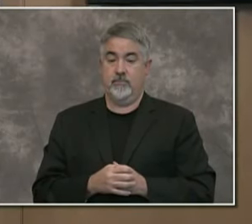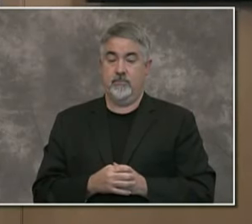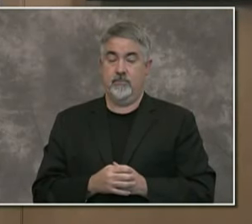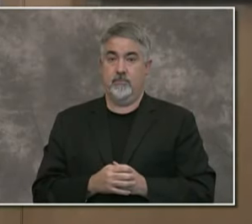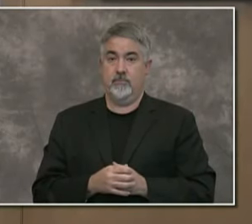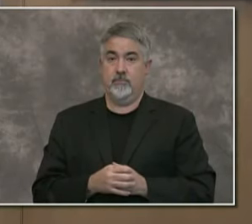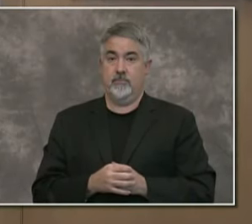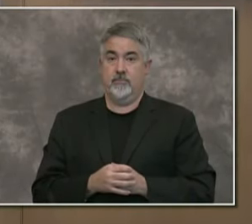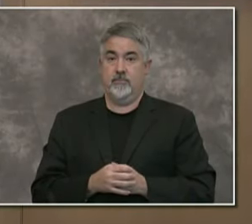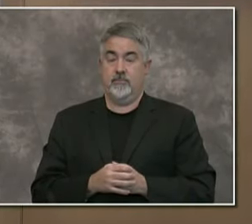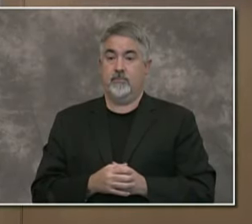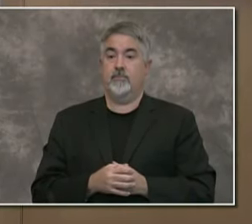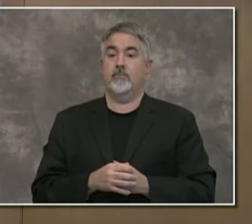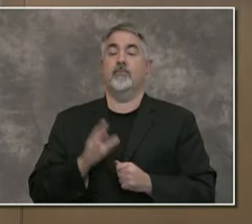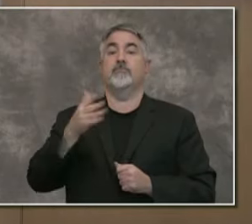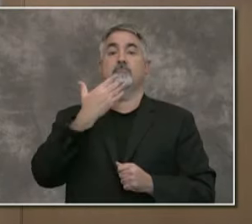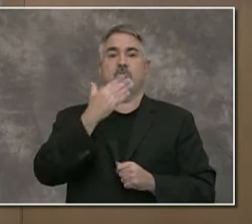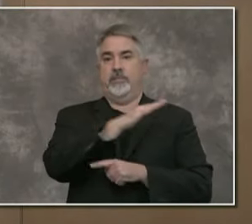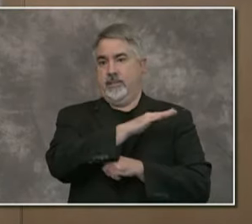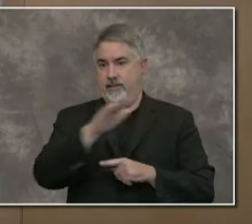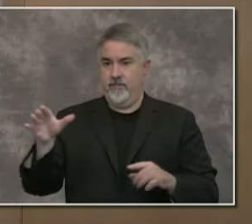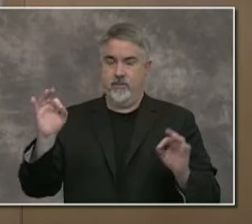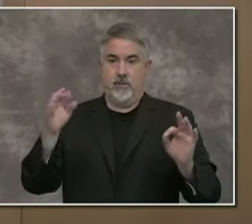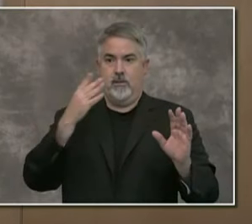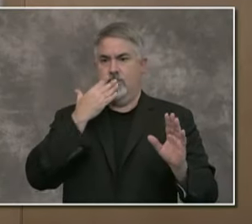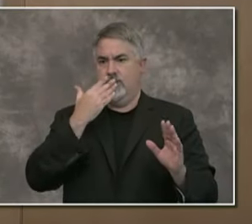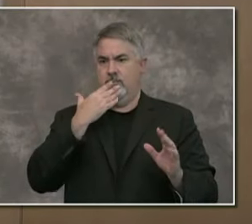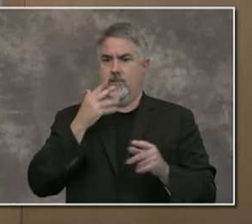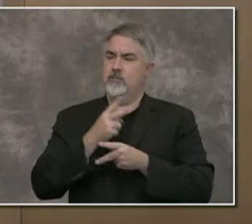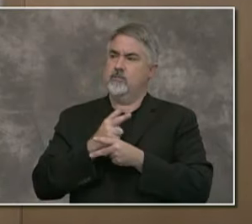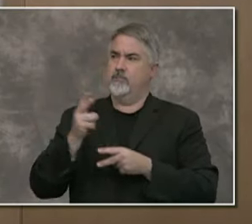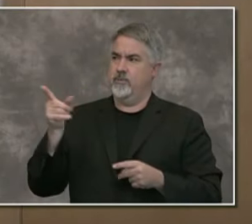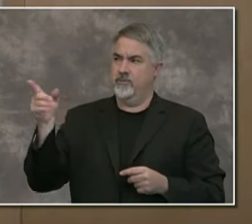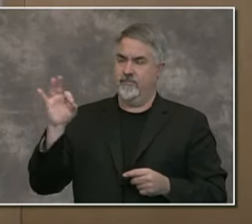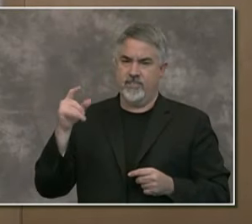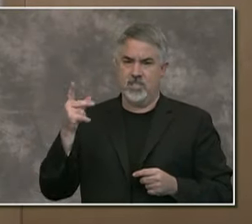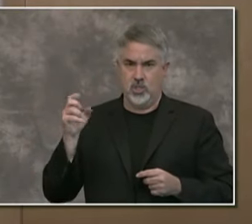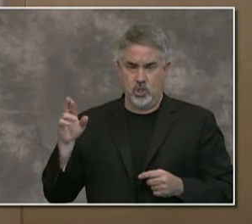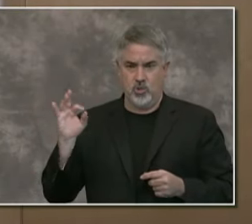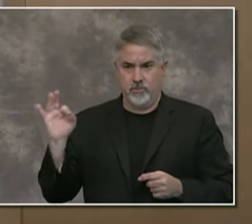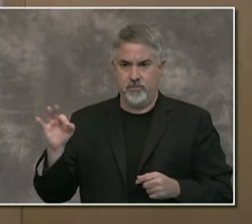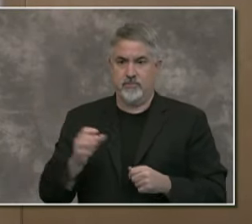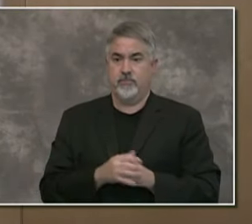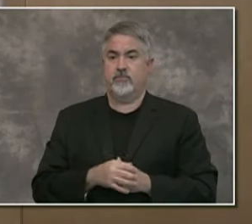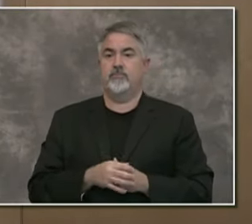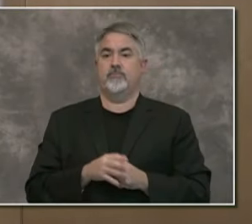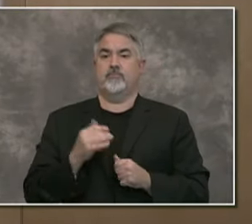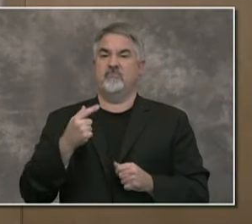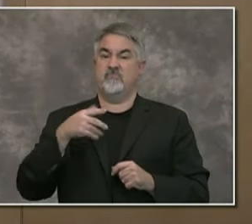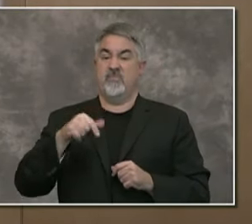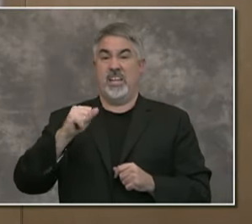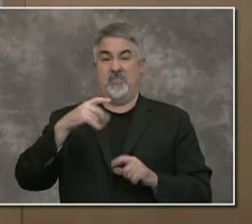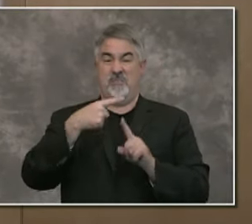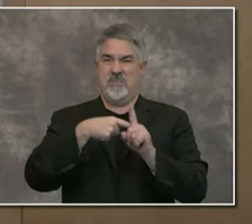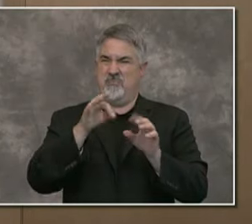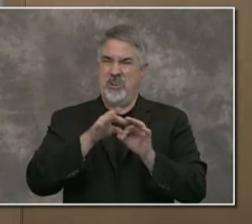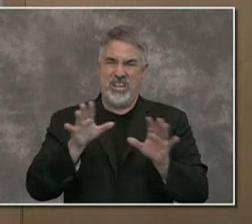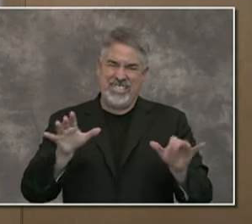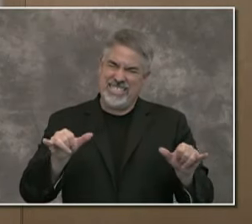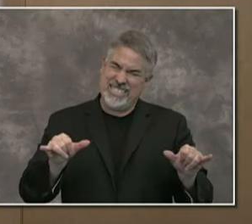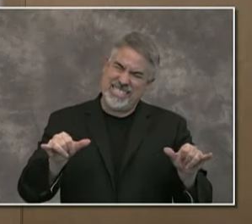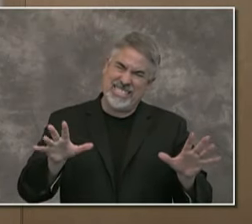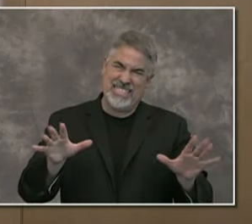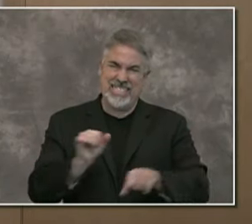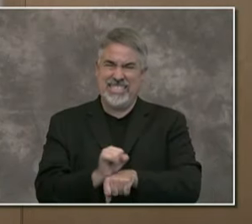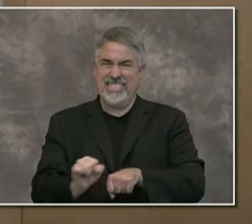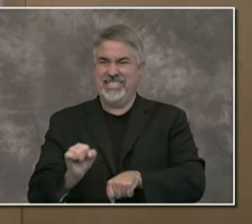Good afternoon, everyone, and thank you, Supervisor Fletcher. April is still an important month to flatten the curve so that we